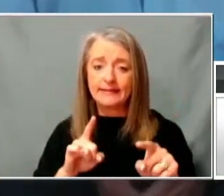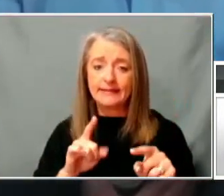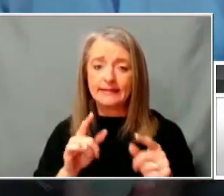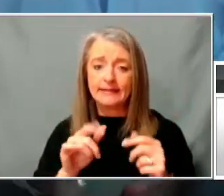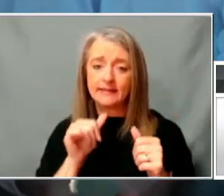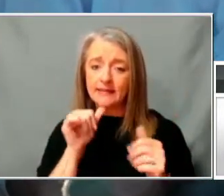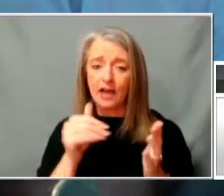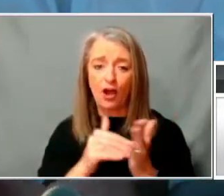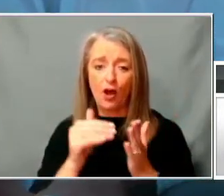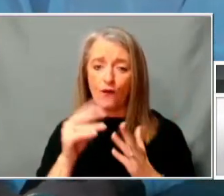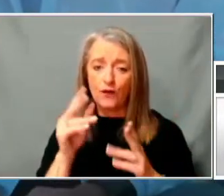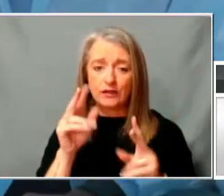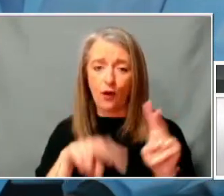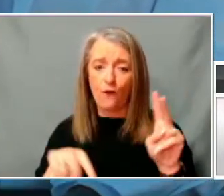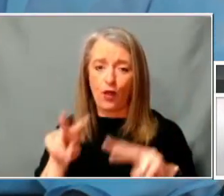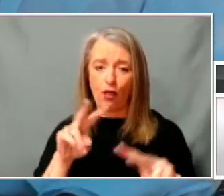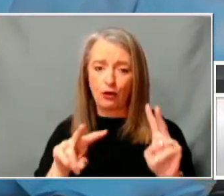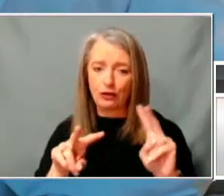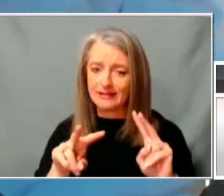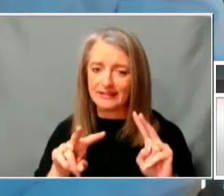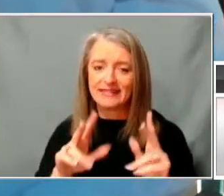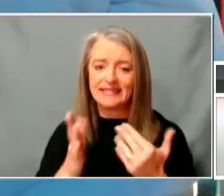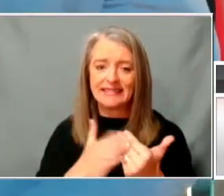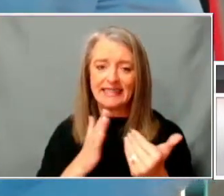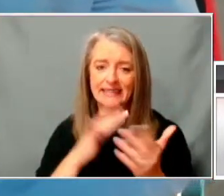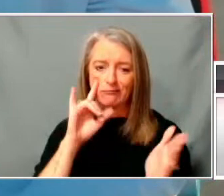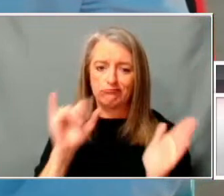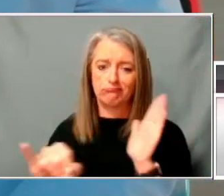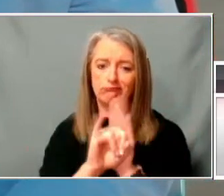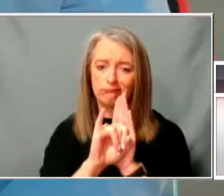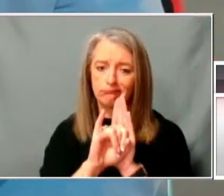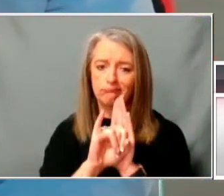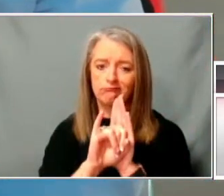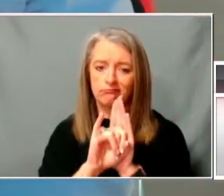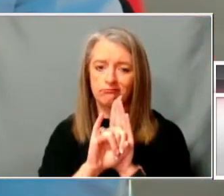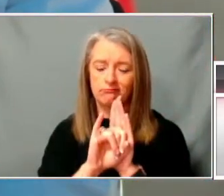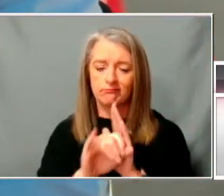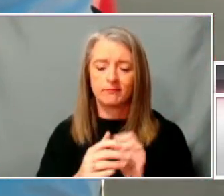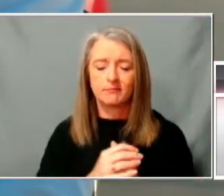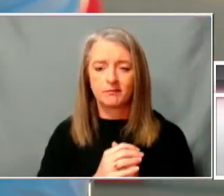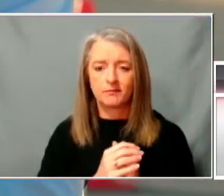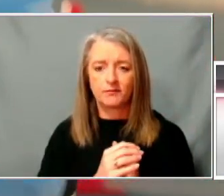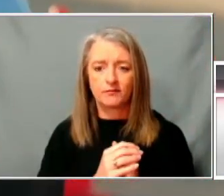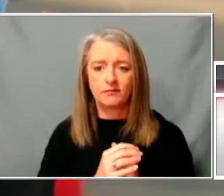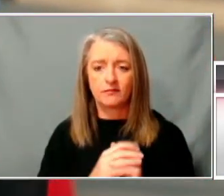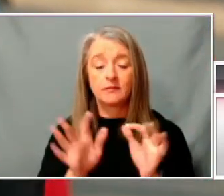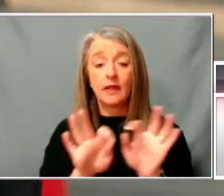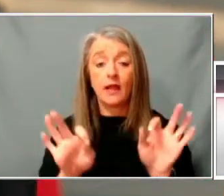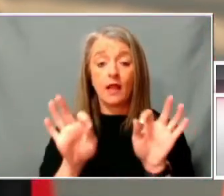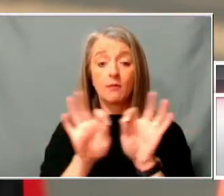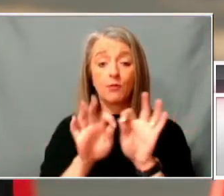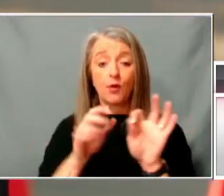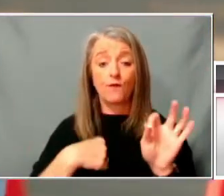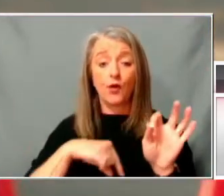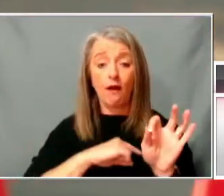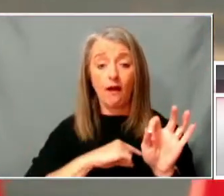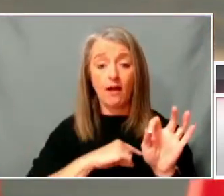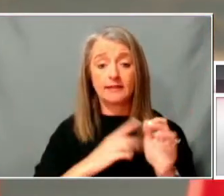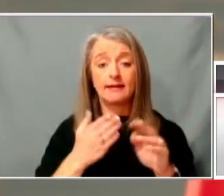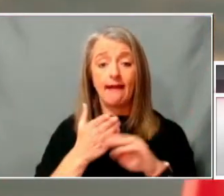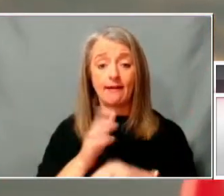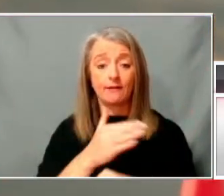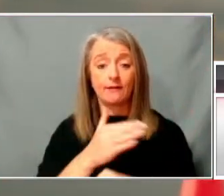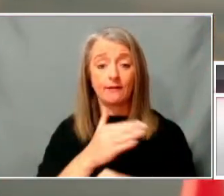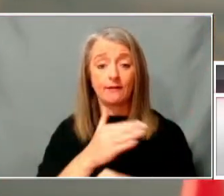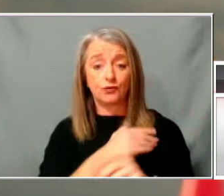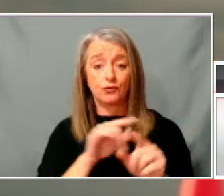often overlooked unless it's a chronic problem, and that's a whole different subset of patients. So I think it's important for us out of the gates after shoulder instability happens